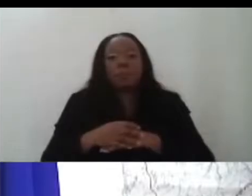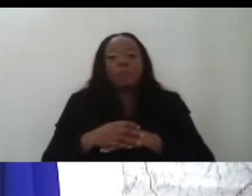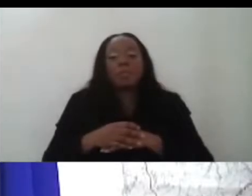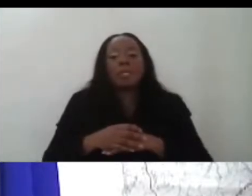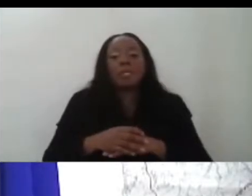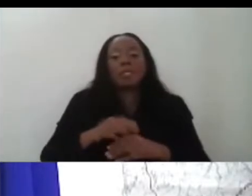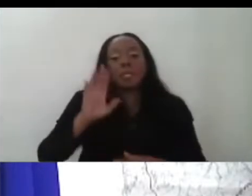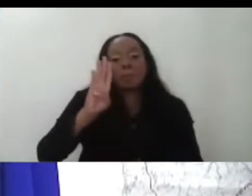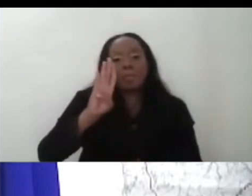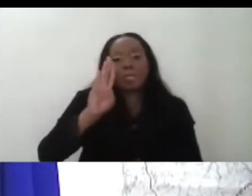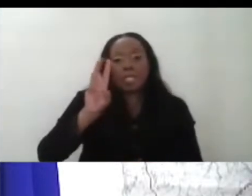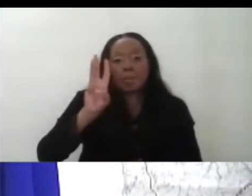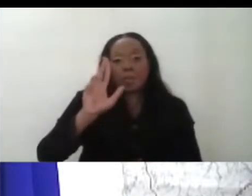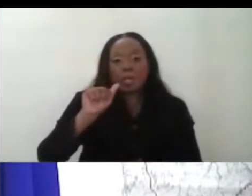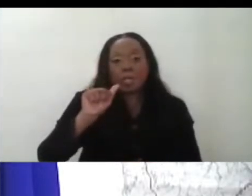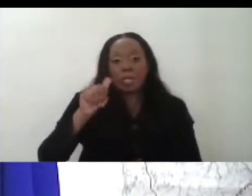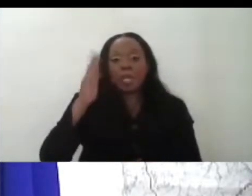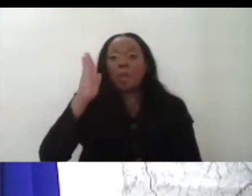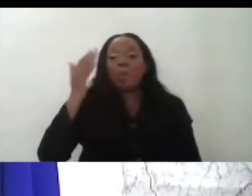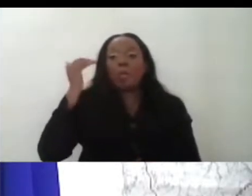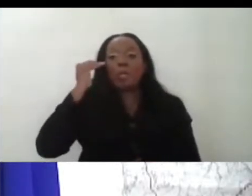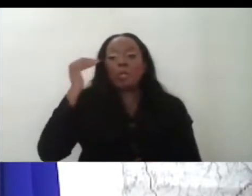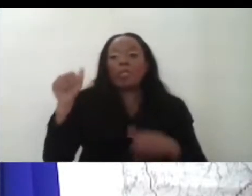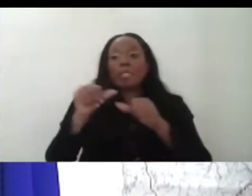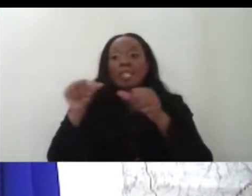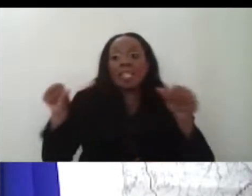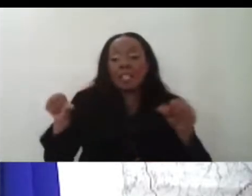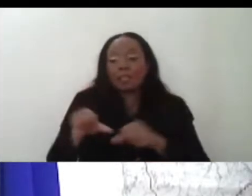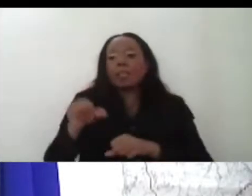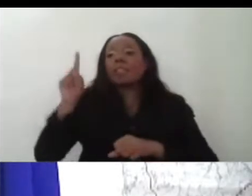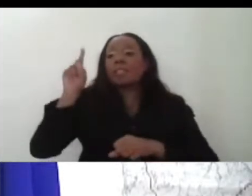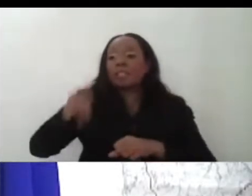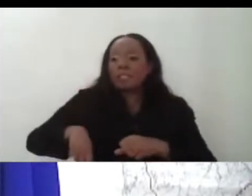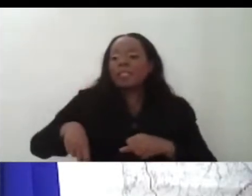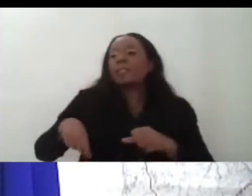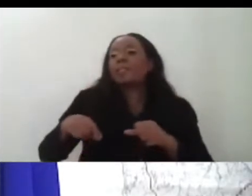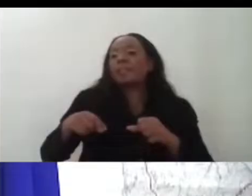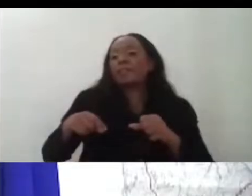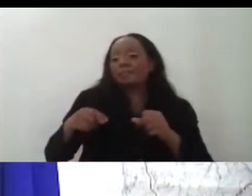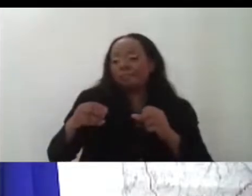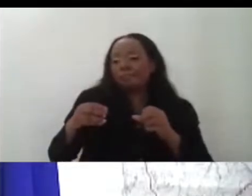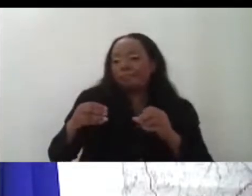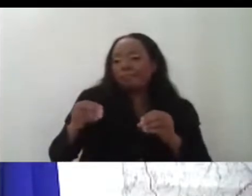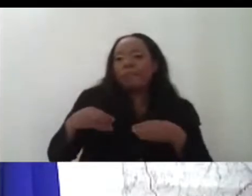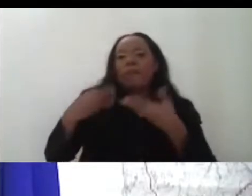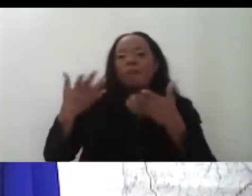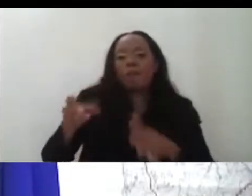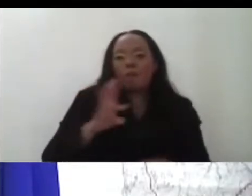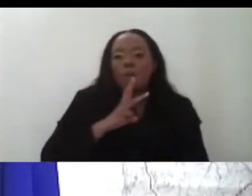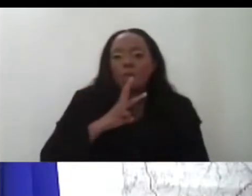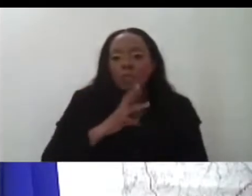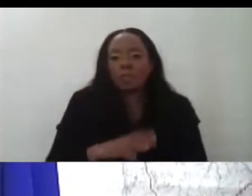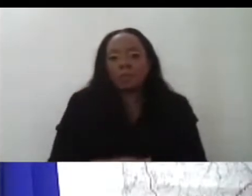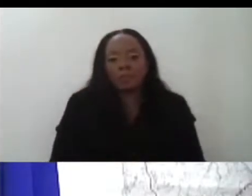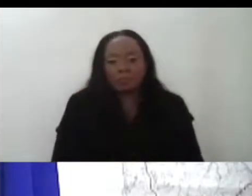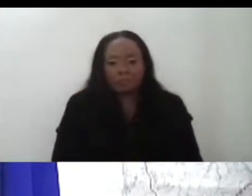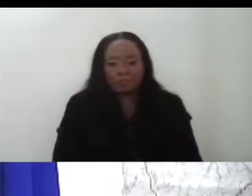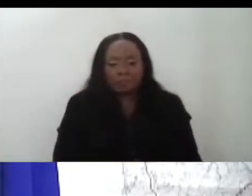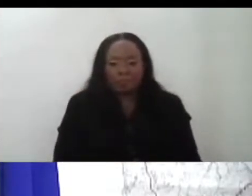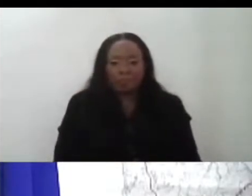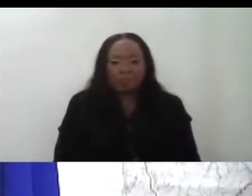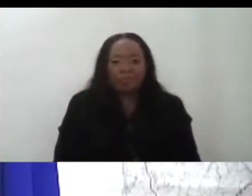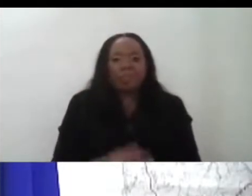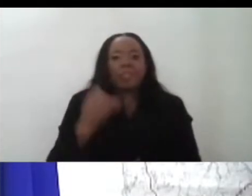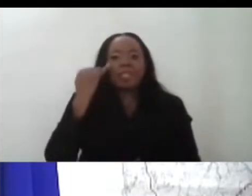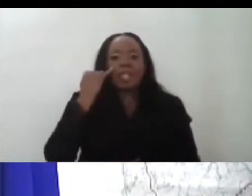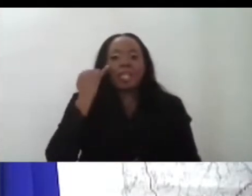as a priority, and it deals with that accordingly. When somebody asks the exact same question you asked, if a school is in